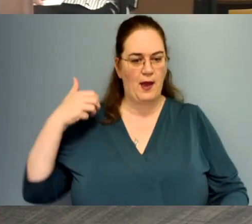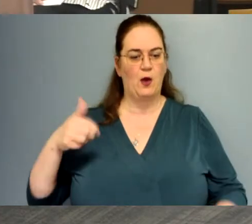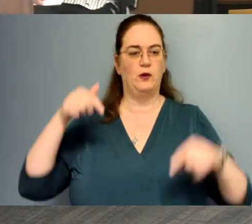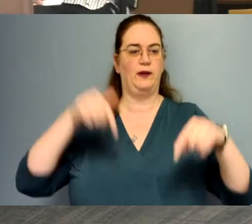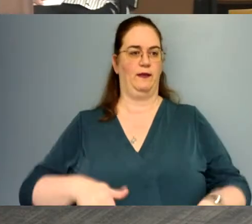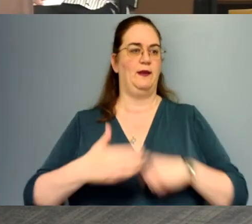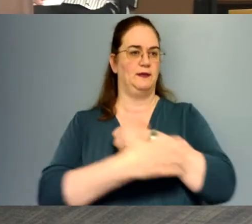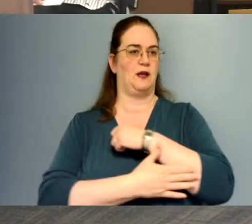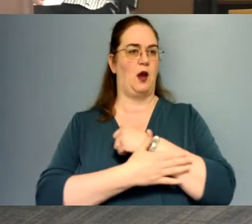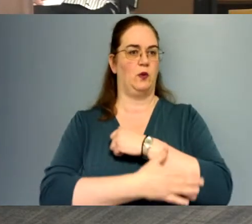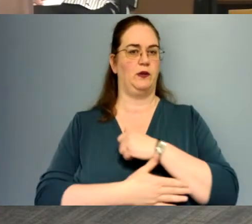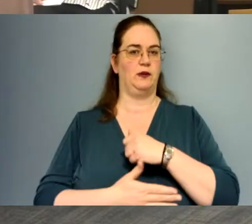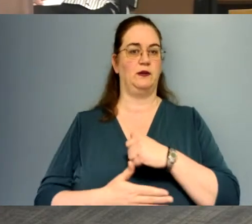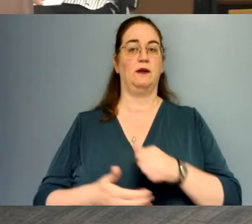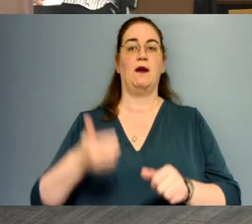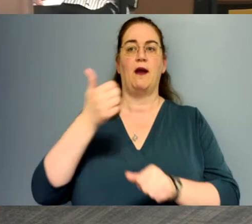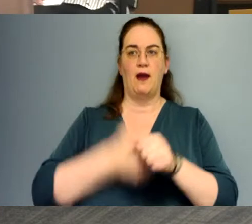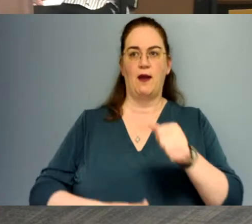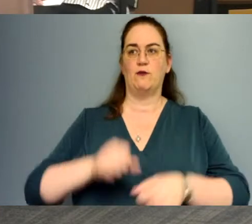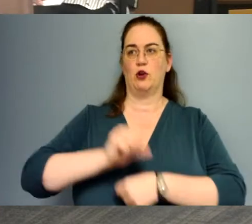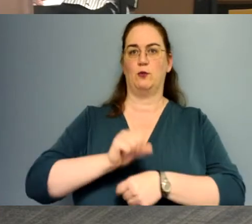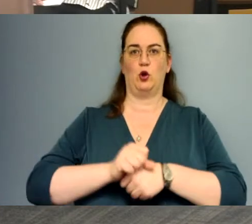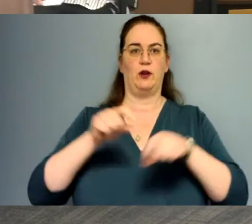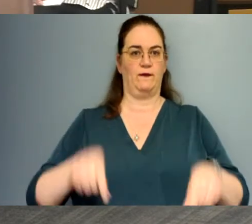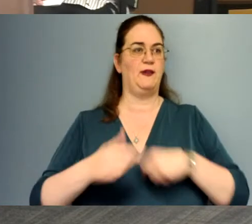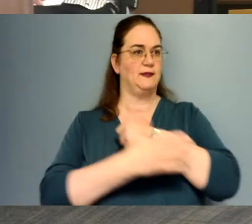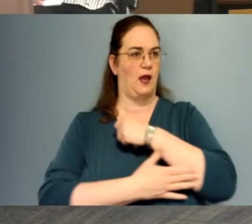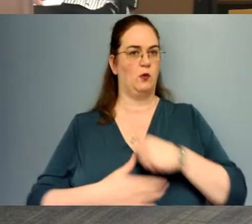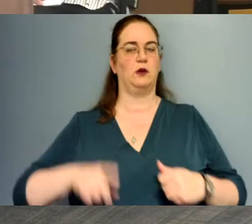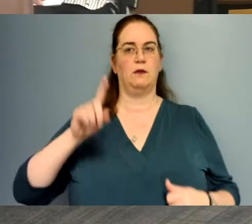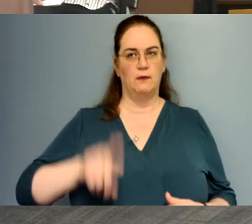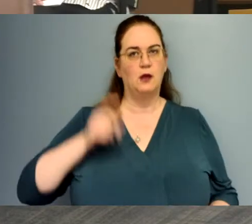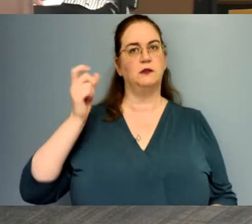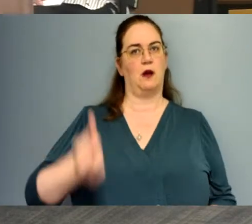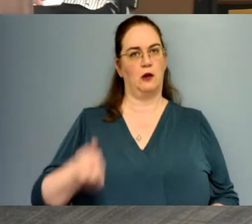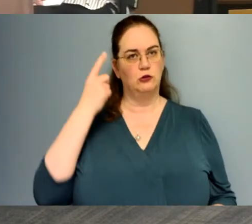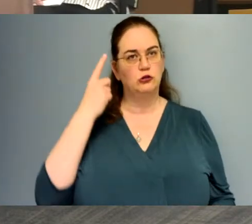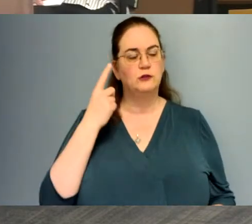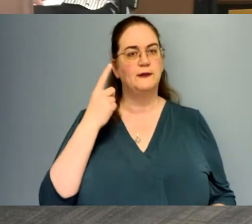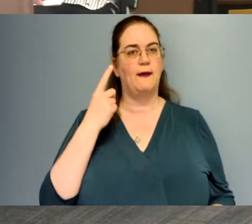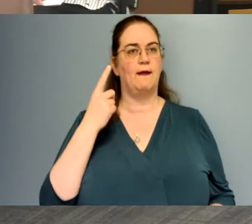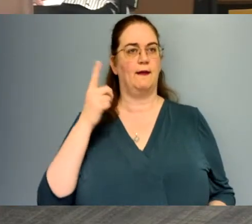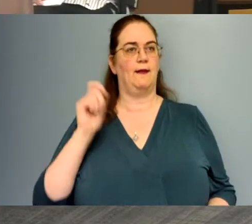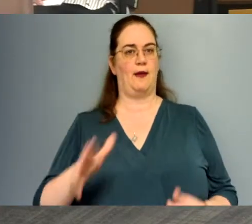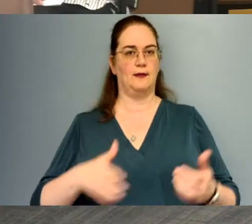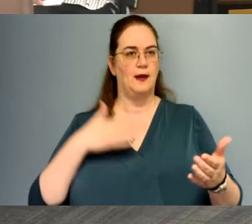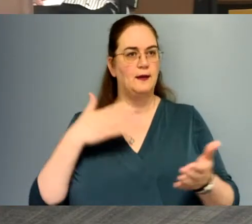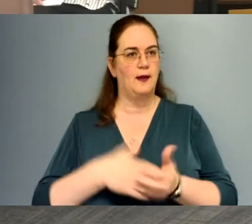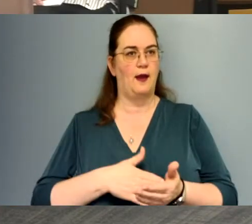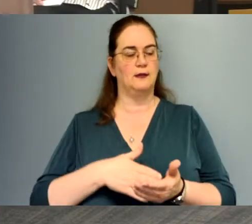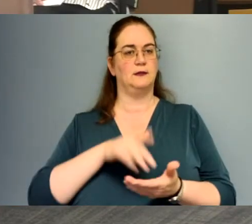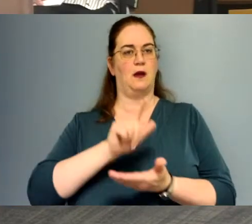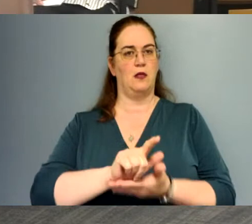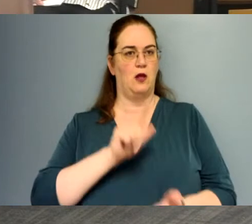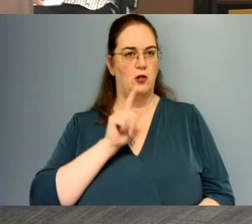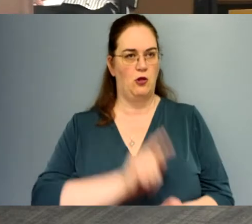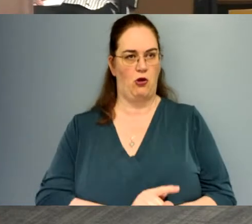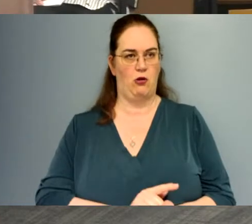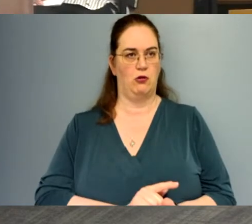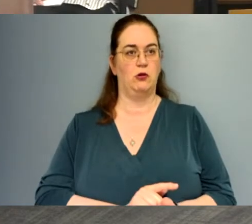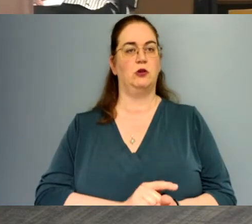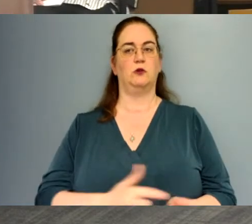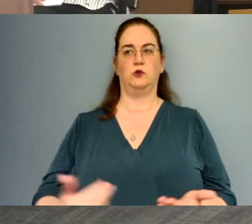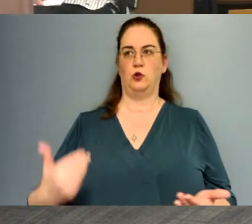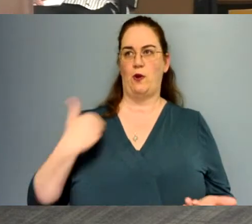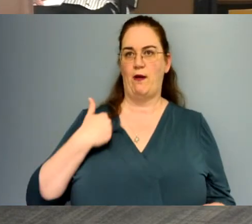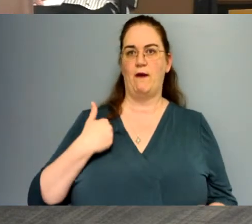county. Every employee of this county must understand that it is against the law to